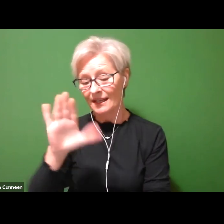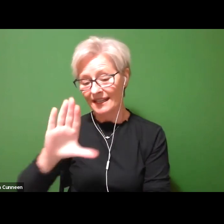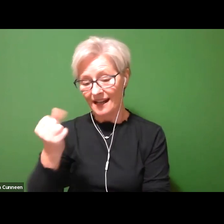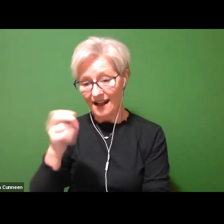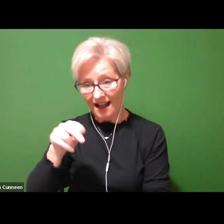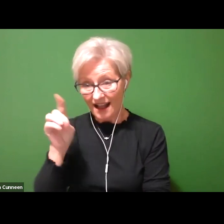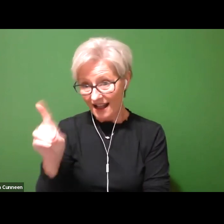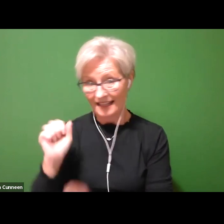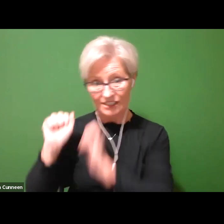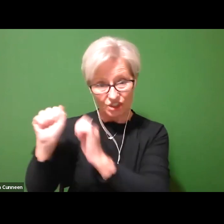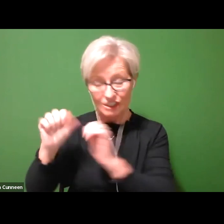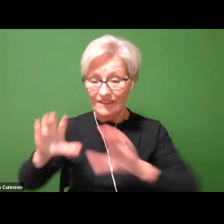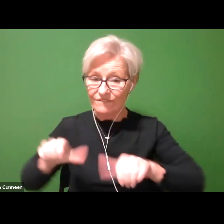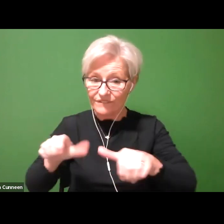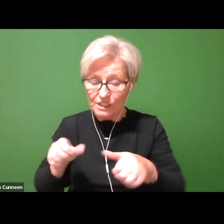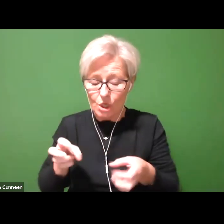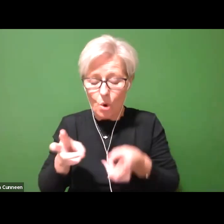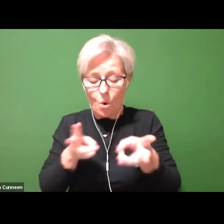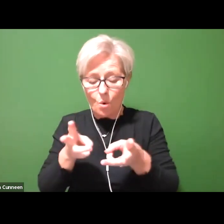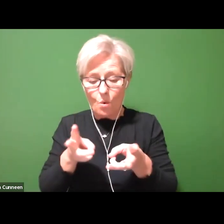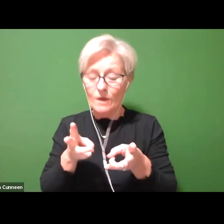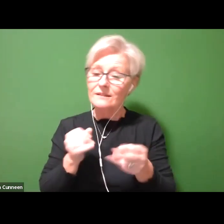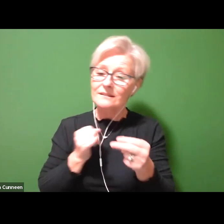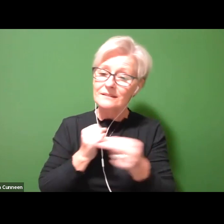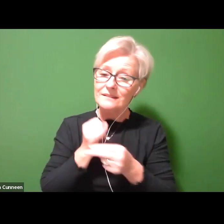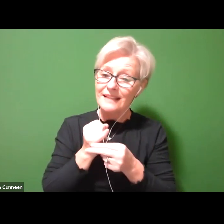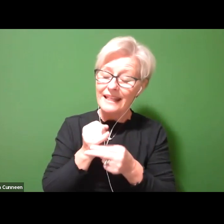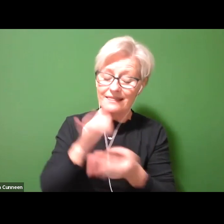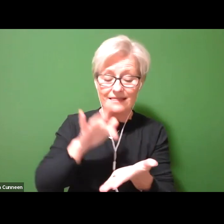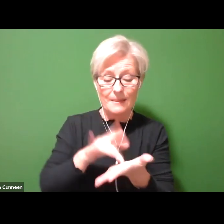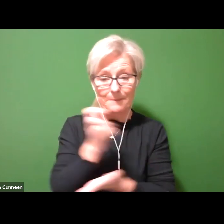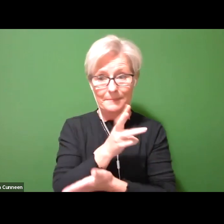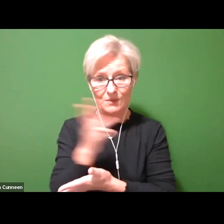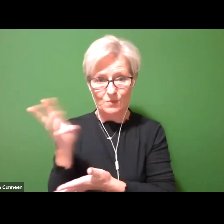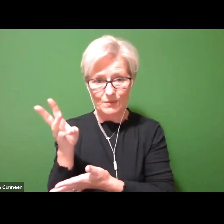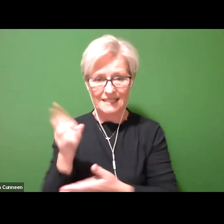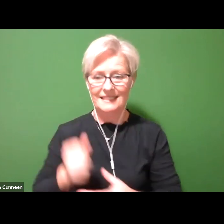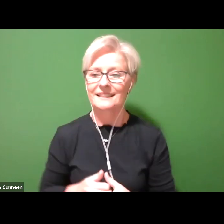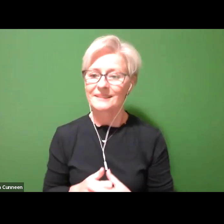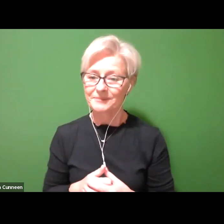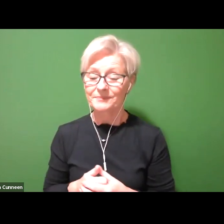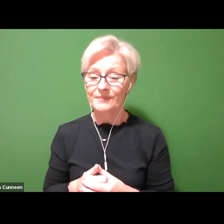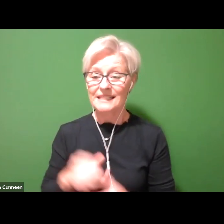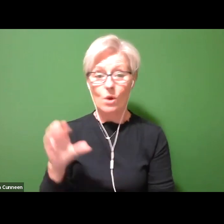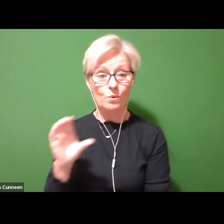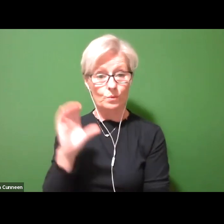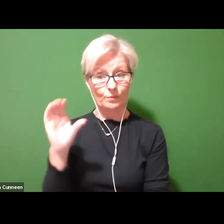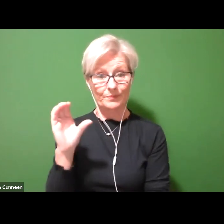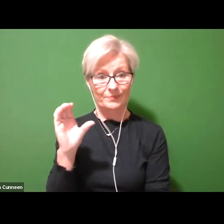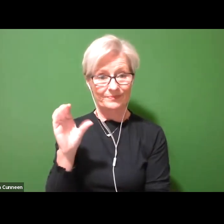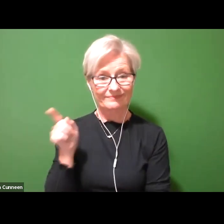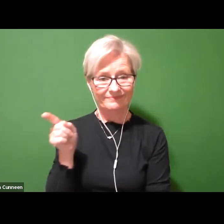UL Hospital Group, our healthcare partners here in the Midwest. So Charlene